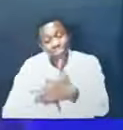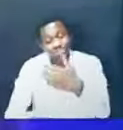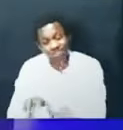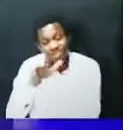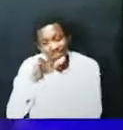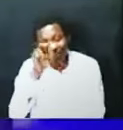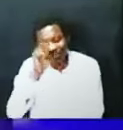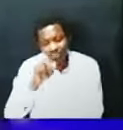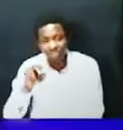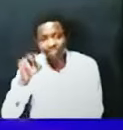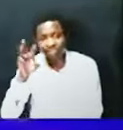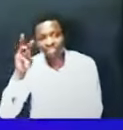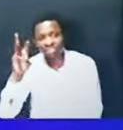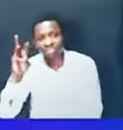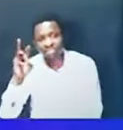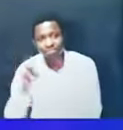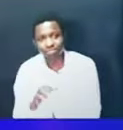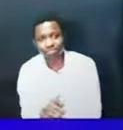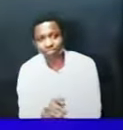3:16. 3:16.